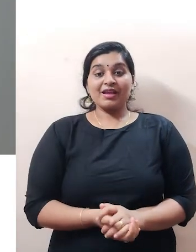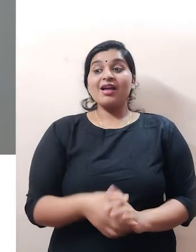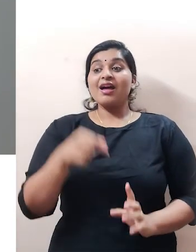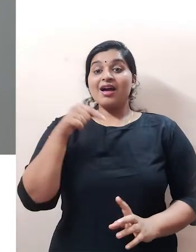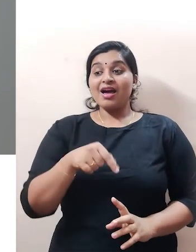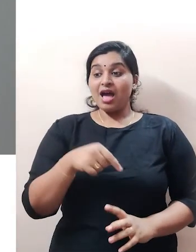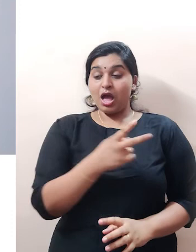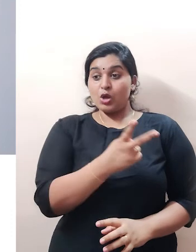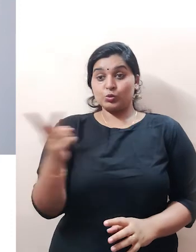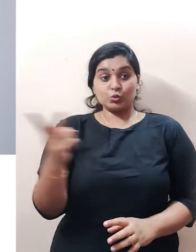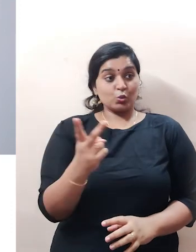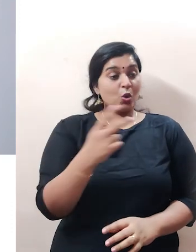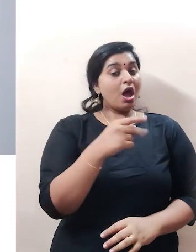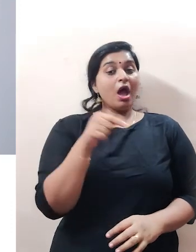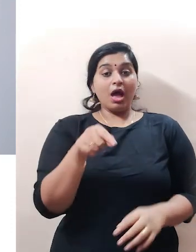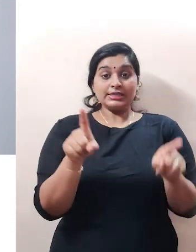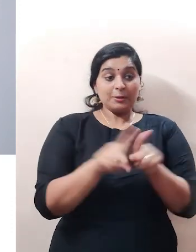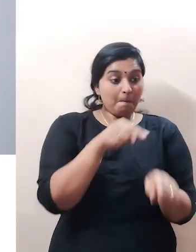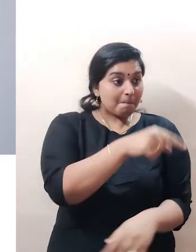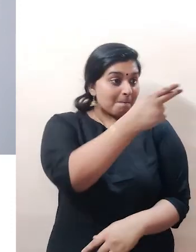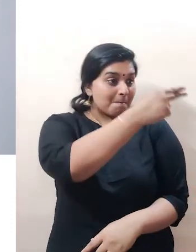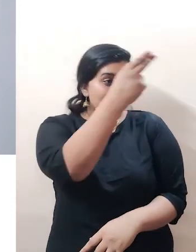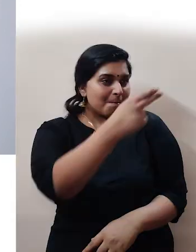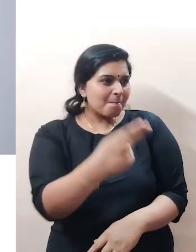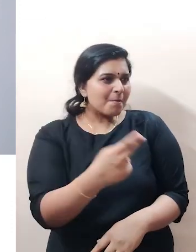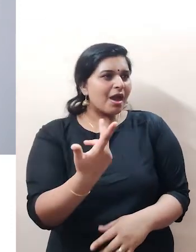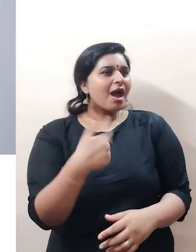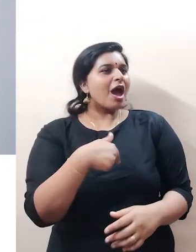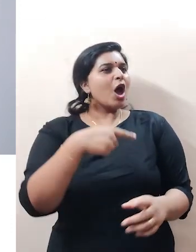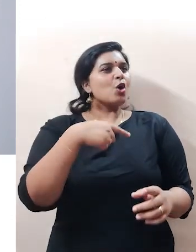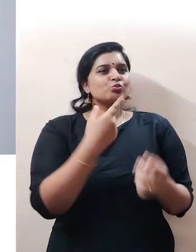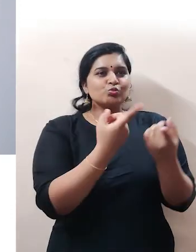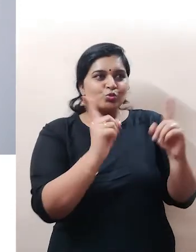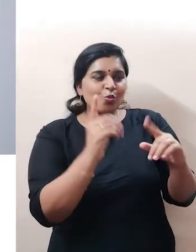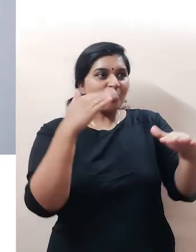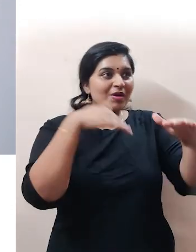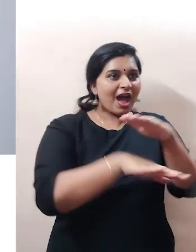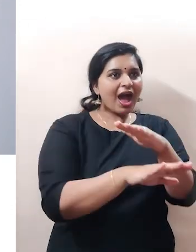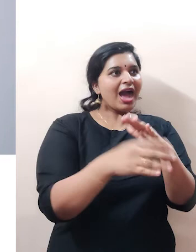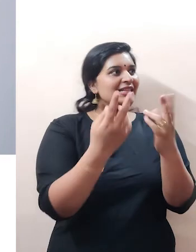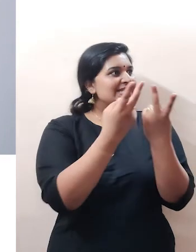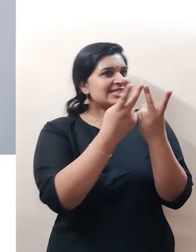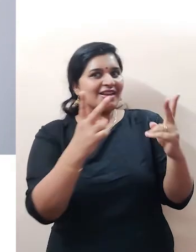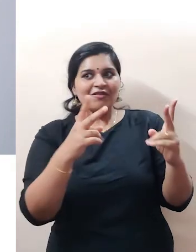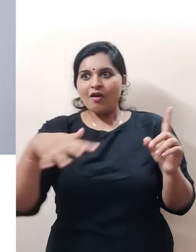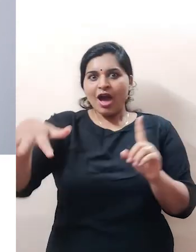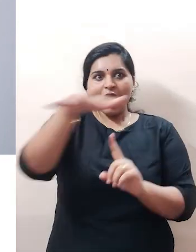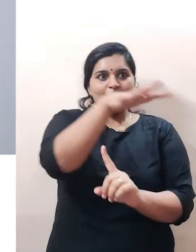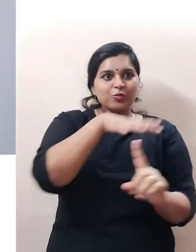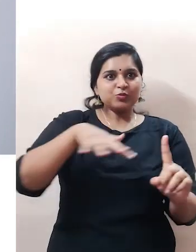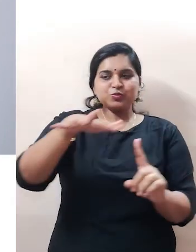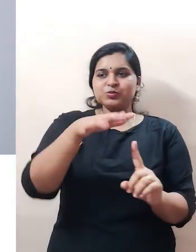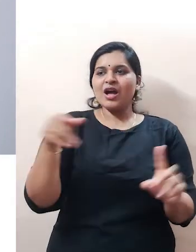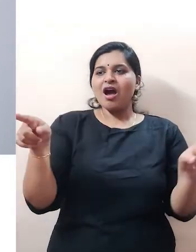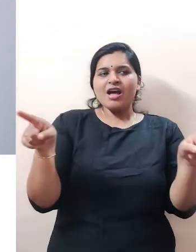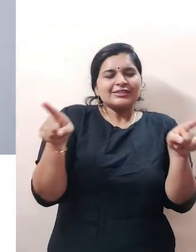reverie. This disinterest is echoed in Subramanyan's painting as well, and the construction of the interiors in